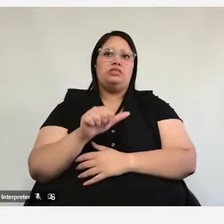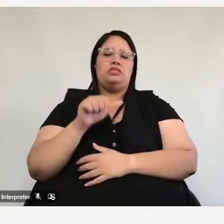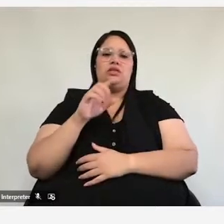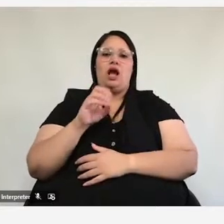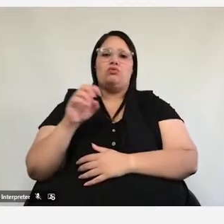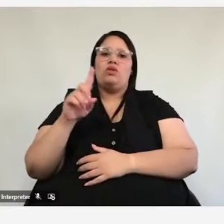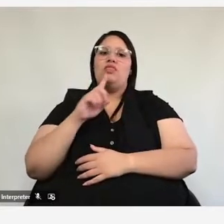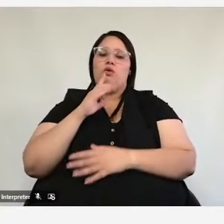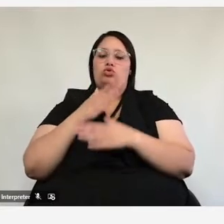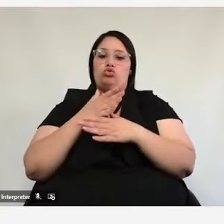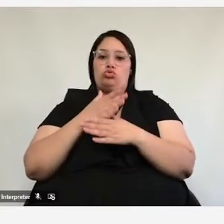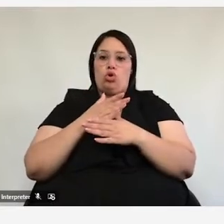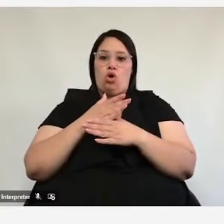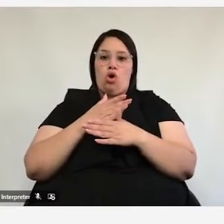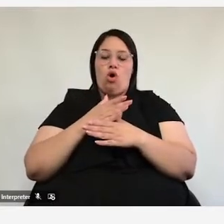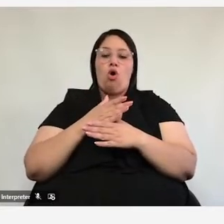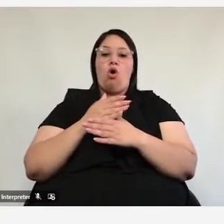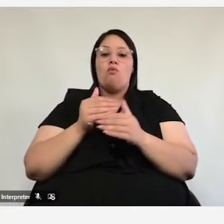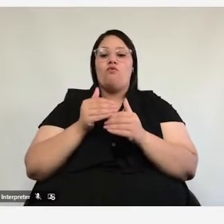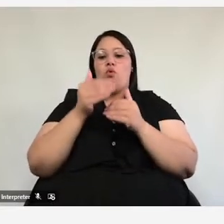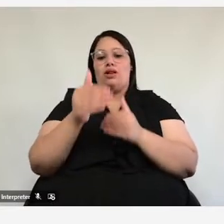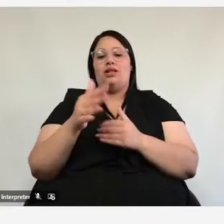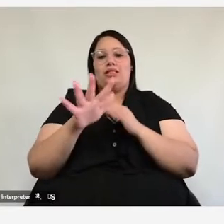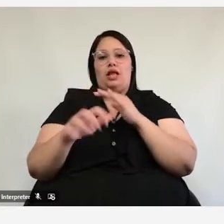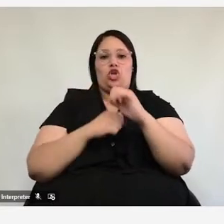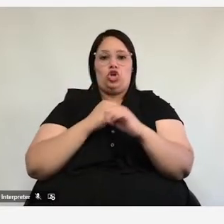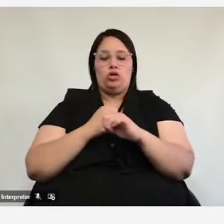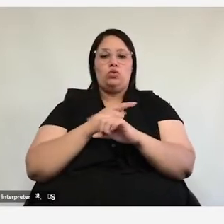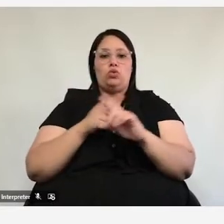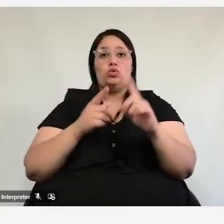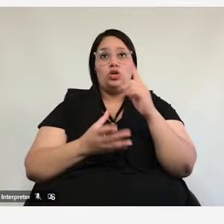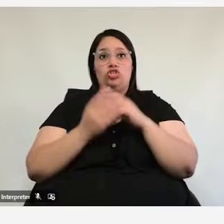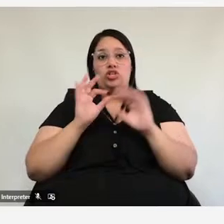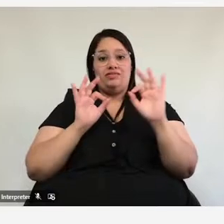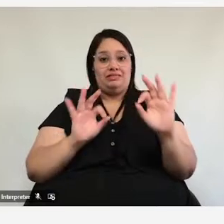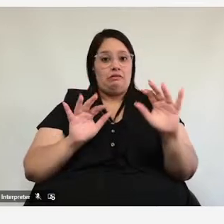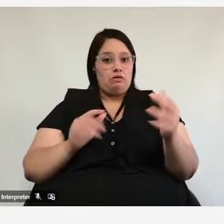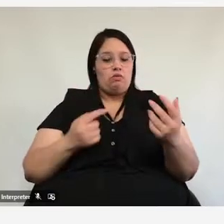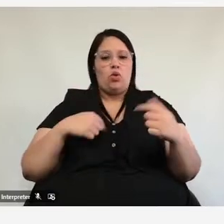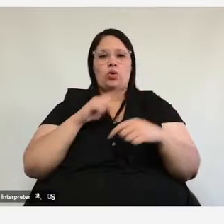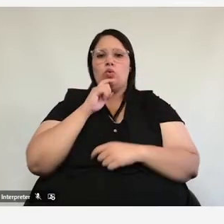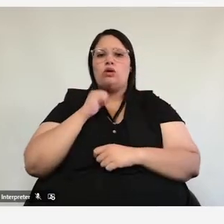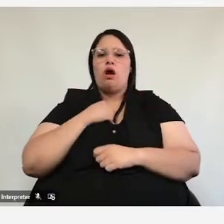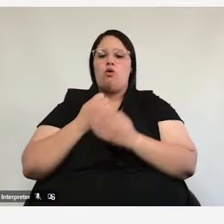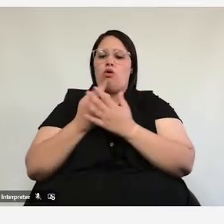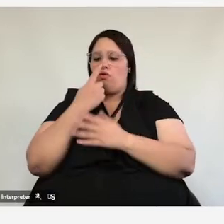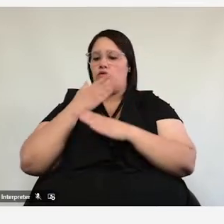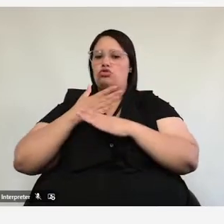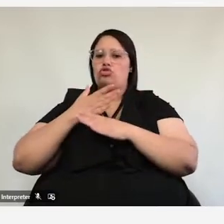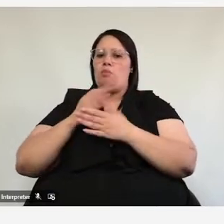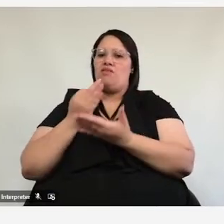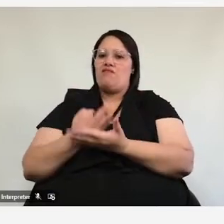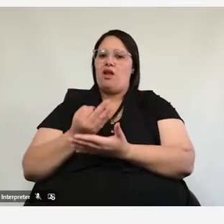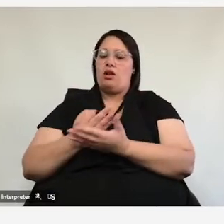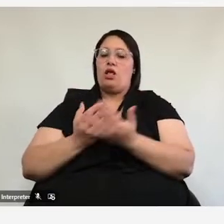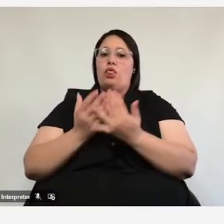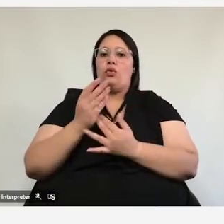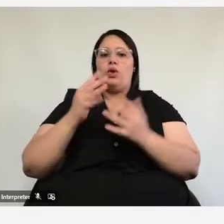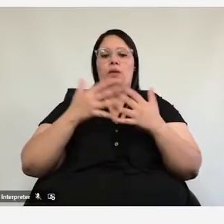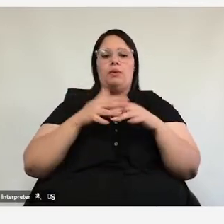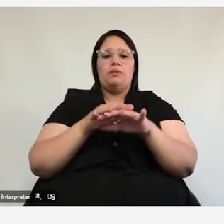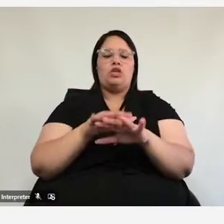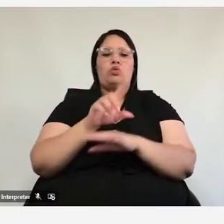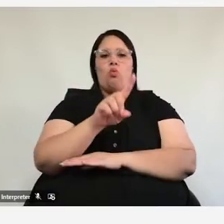600,000 jobs over the next decade. And to achieve this, we will use our growth for jobs funding via implementation